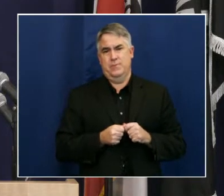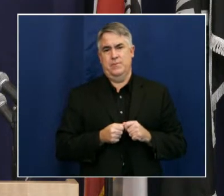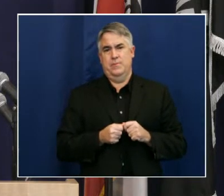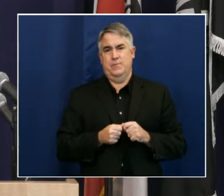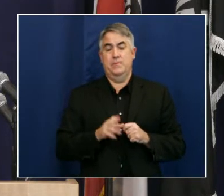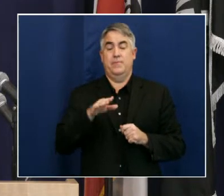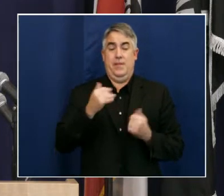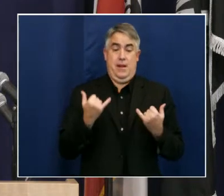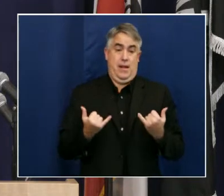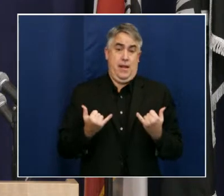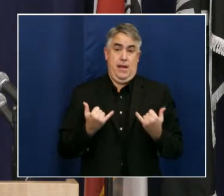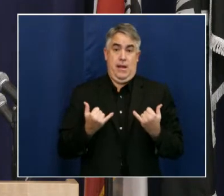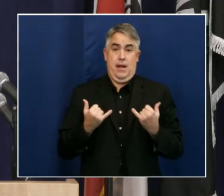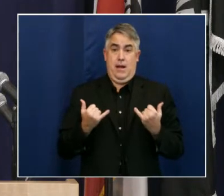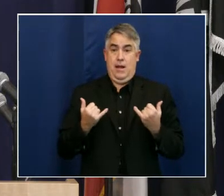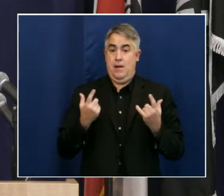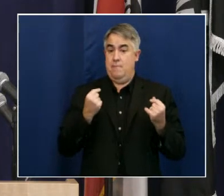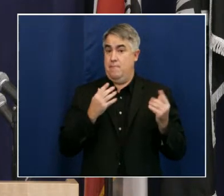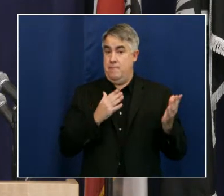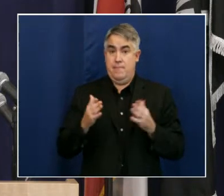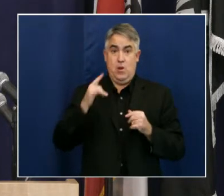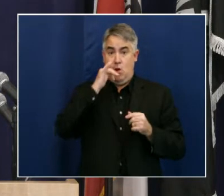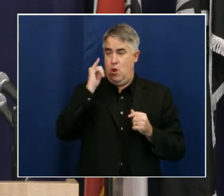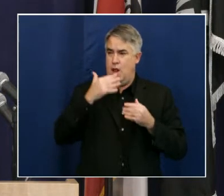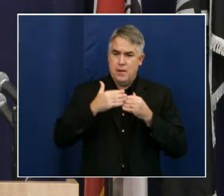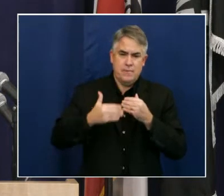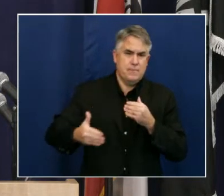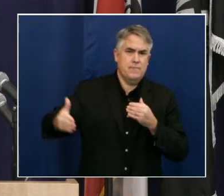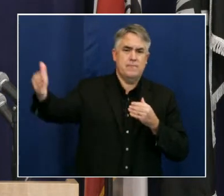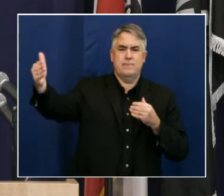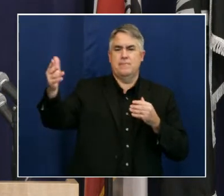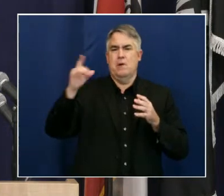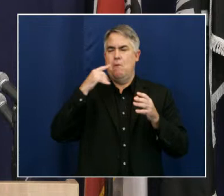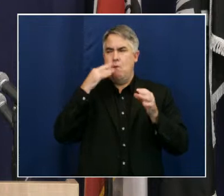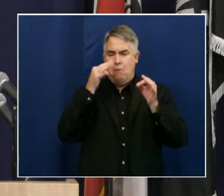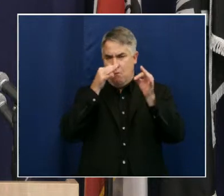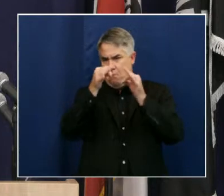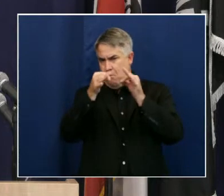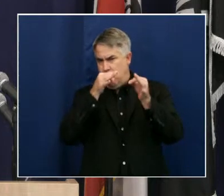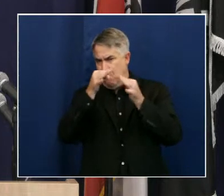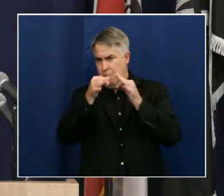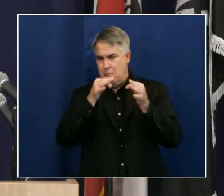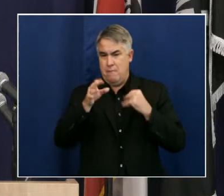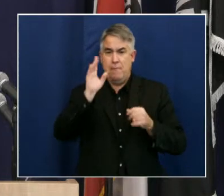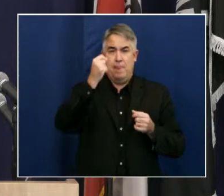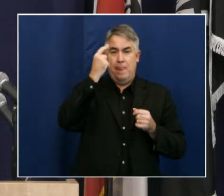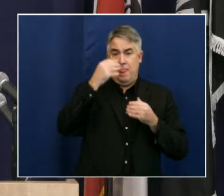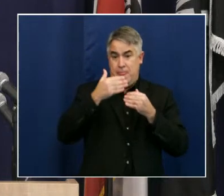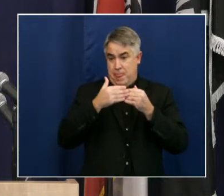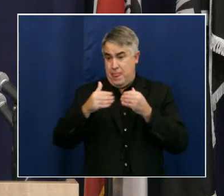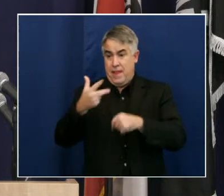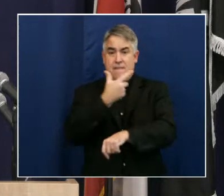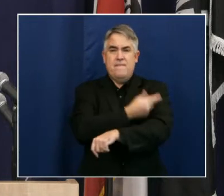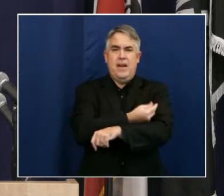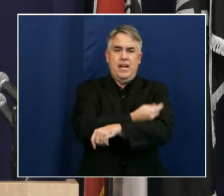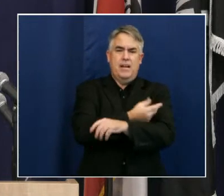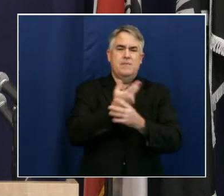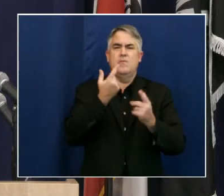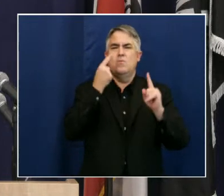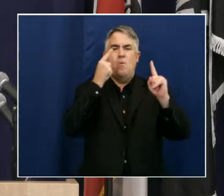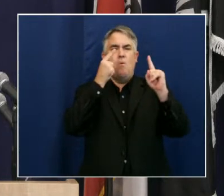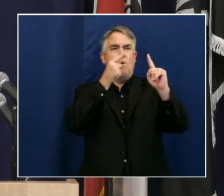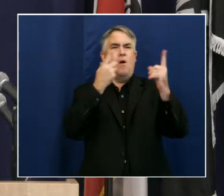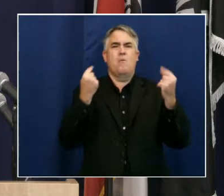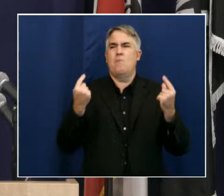walk you through some of the plans that we have in place and share with you where we are headed and what we're trying to build out as a county to make the